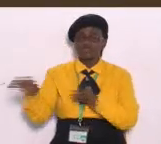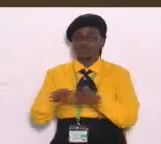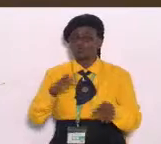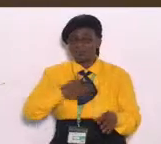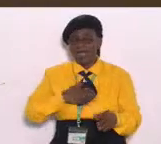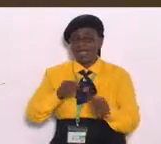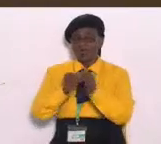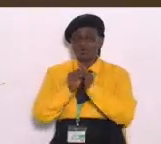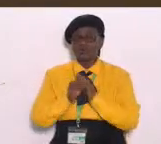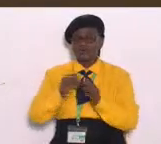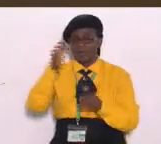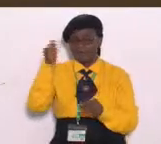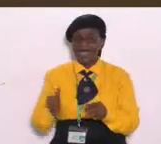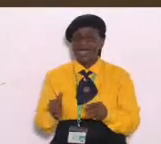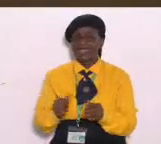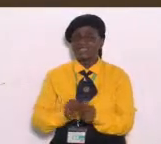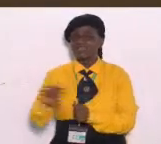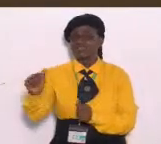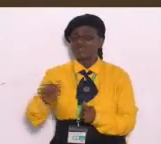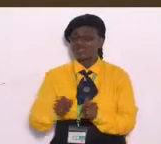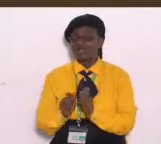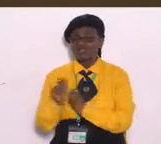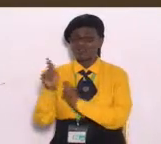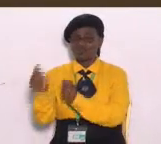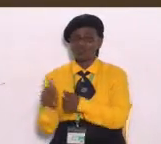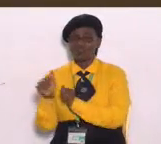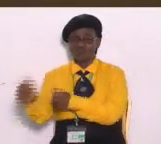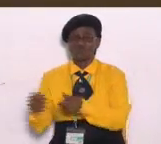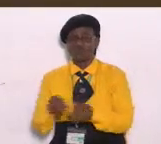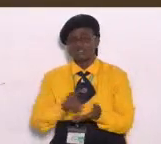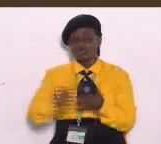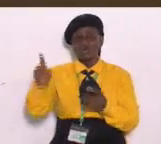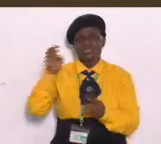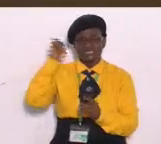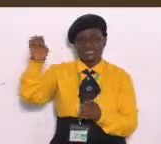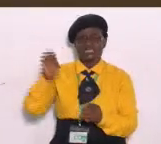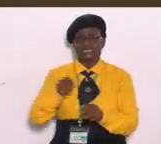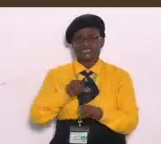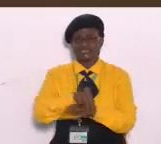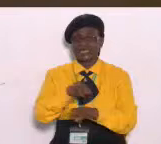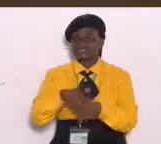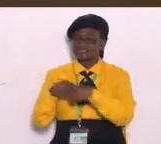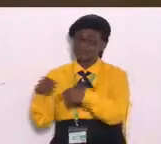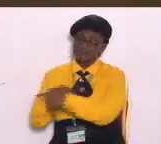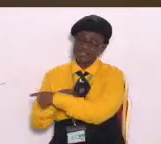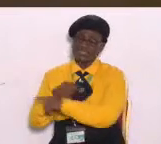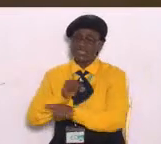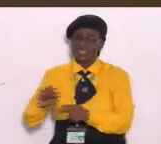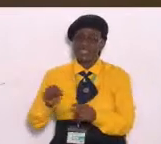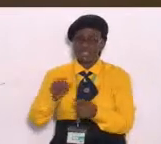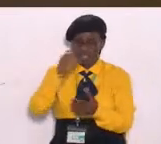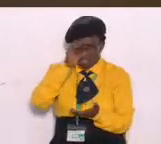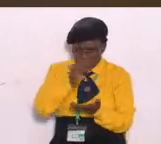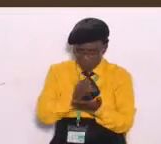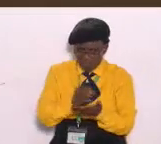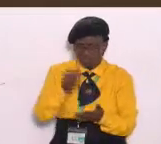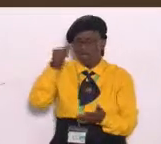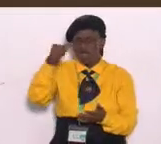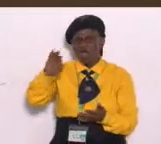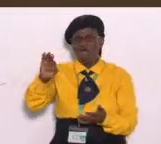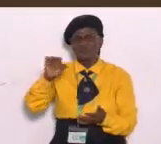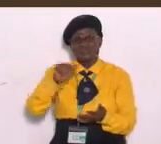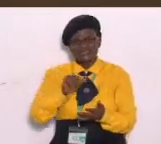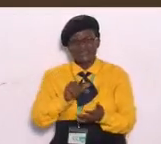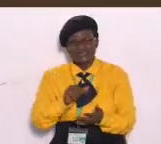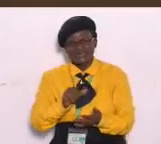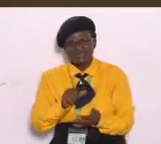By the following week, he sent me a picture of the loaves